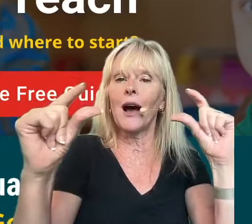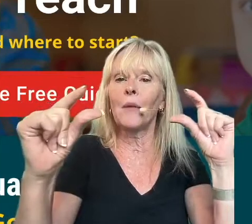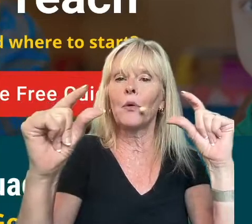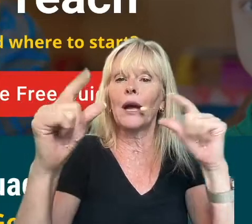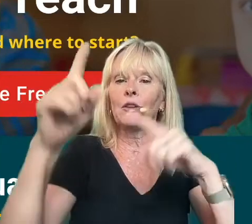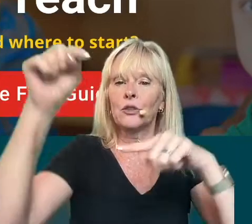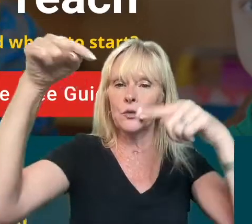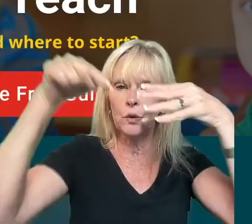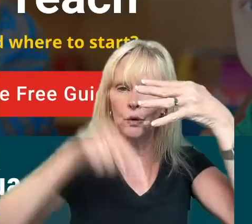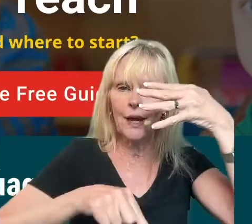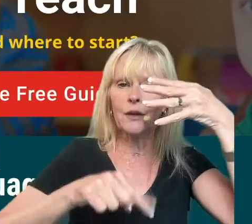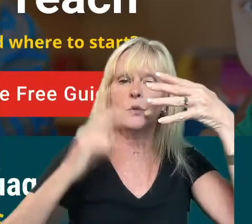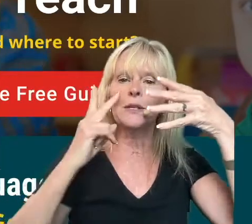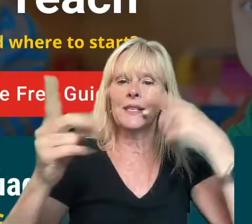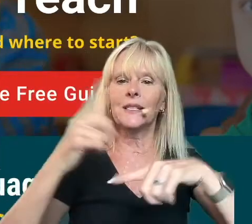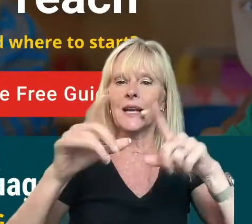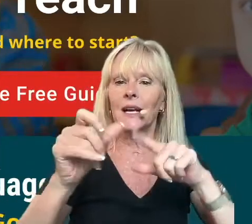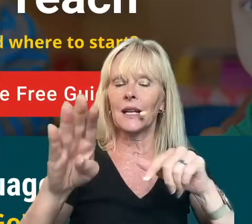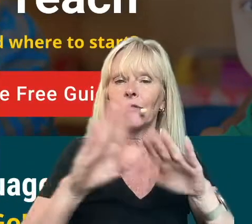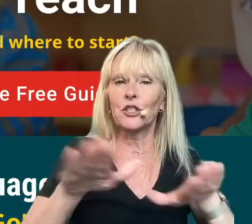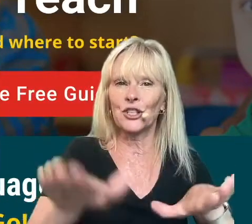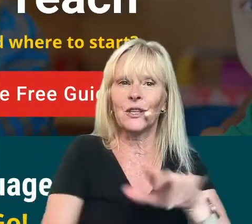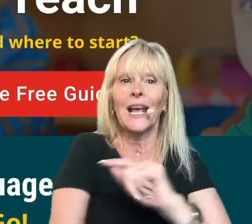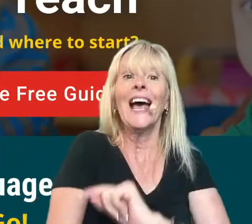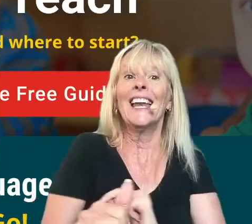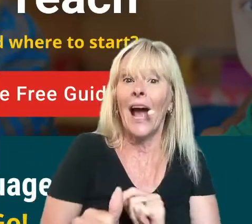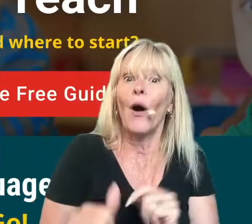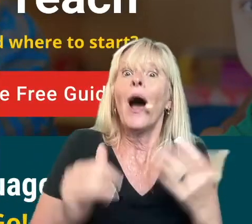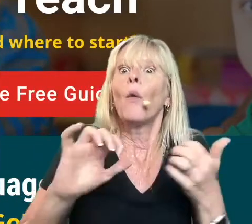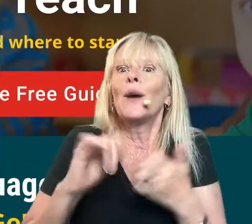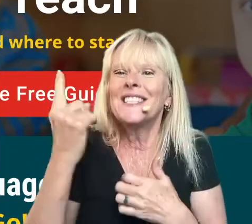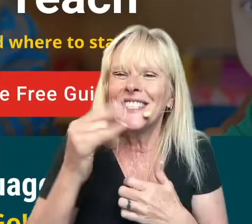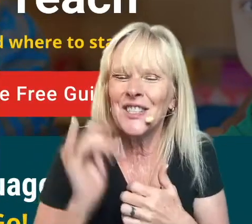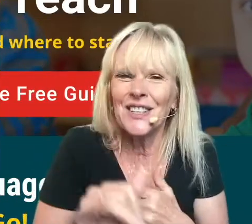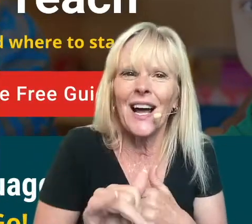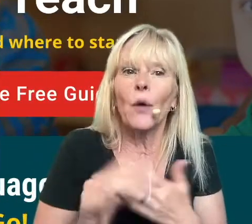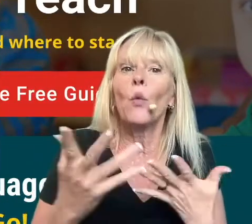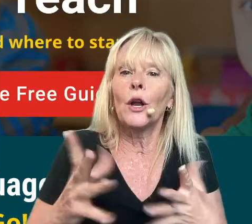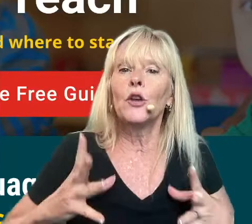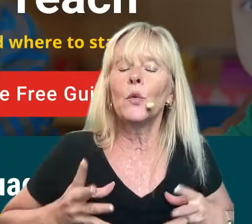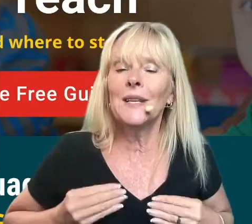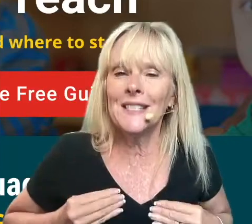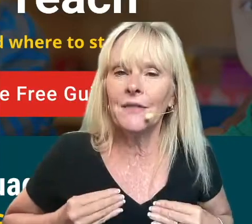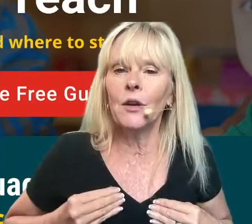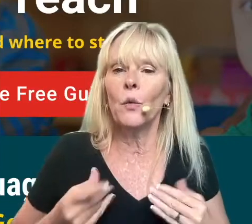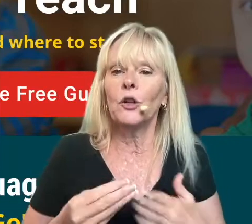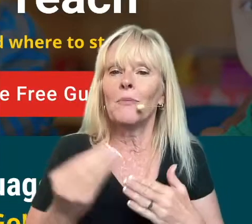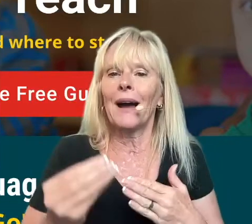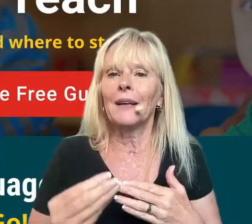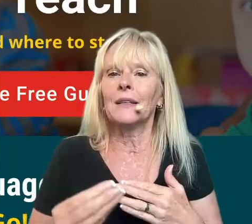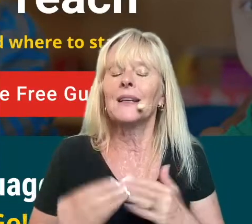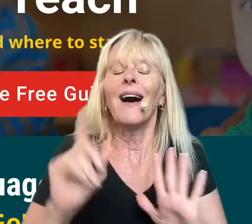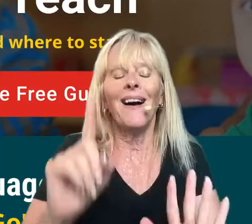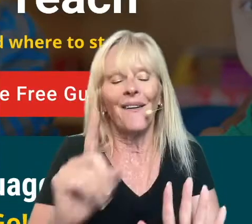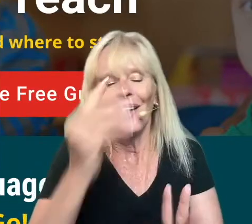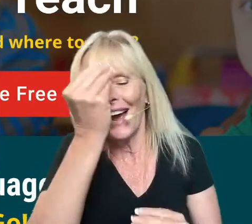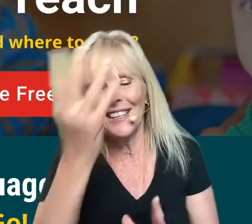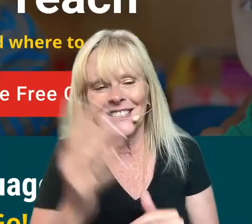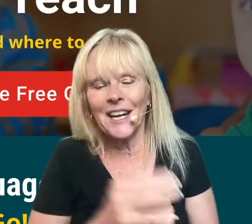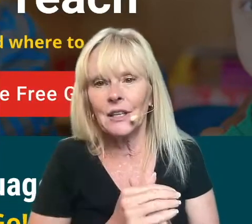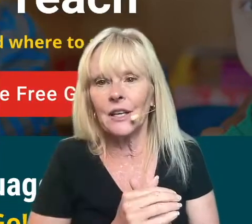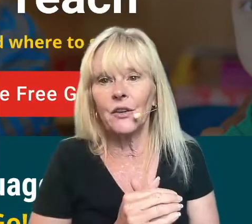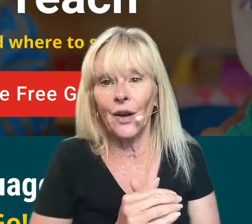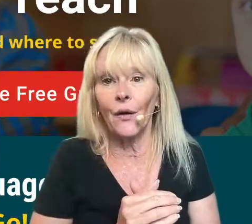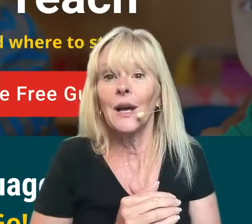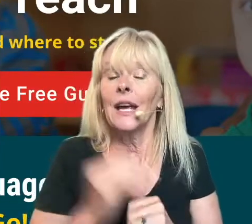at the top, and you scroll down to where you see Sign Club for Children. Now, what does this look like? What are you receiving when you buy this? Oh, I